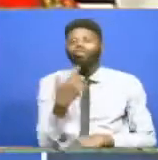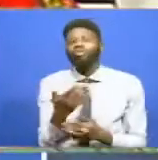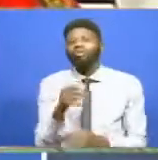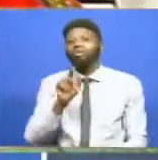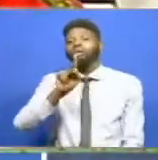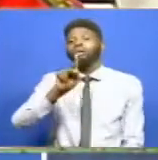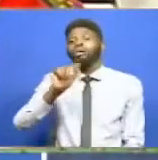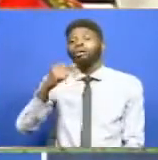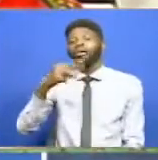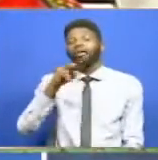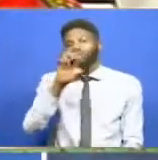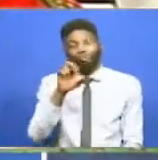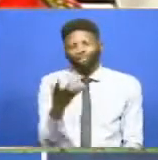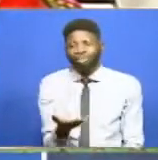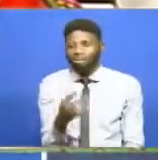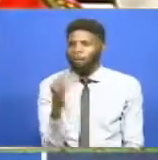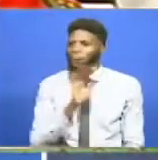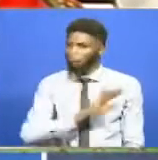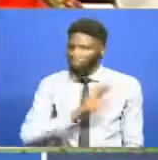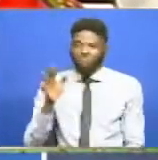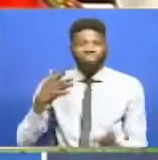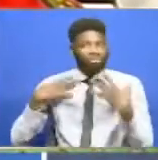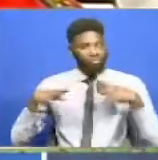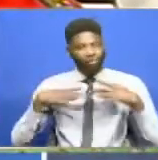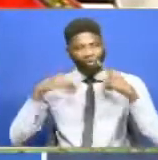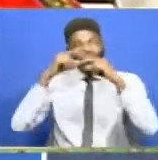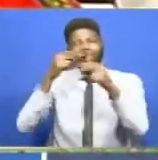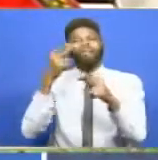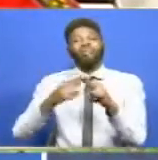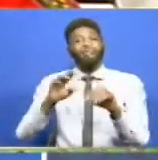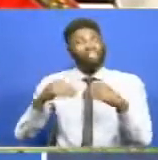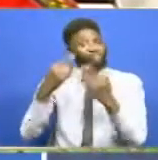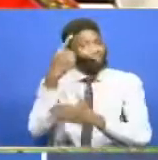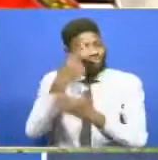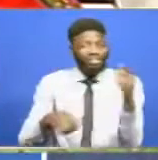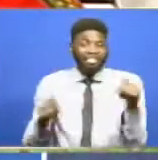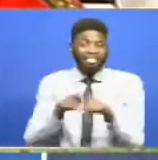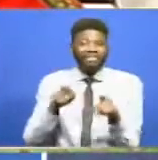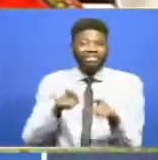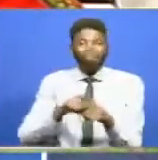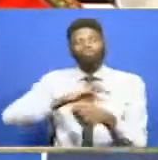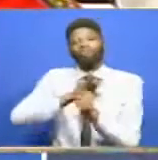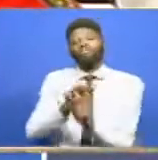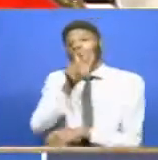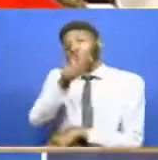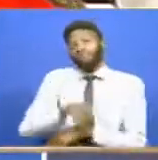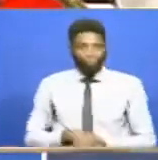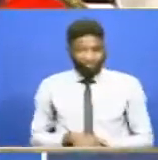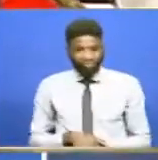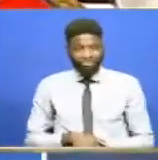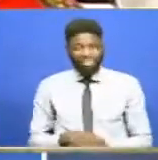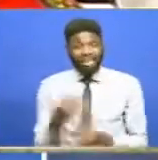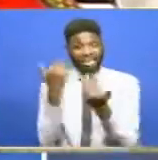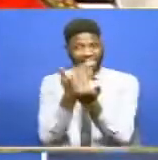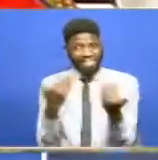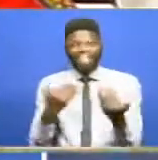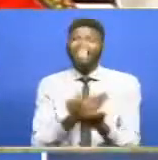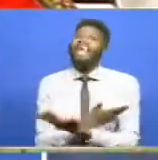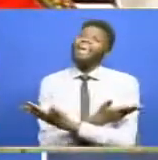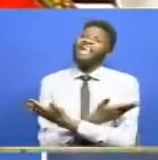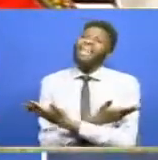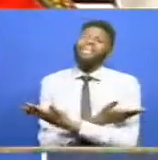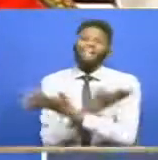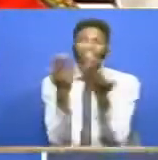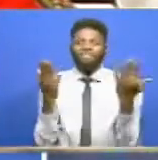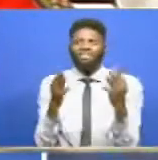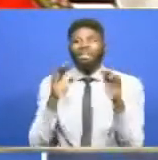had termed as the COVID guy. So kids are all over the place. They're not staying